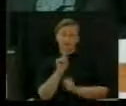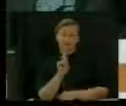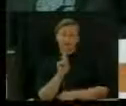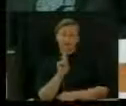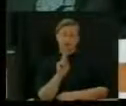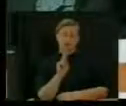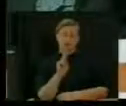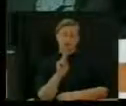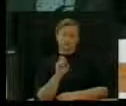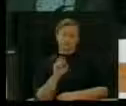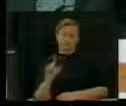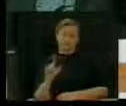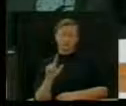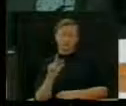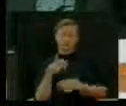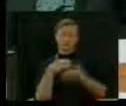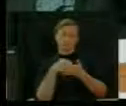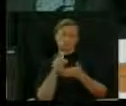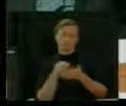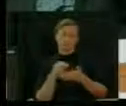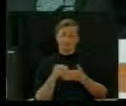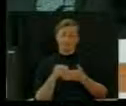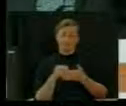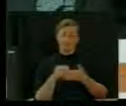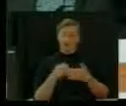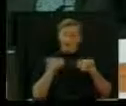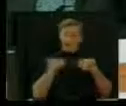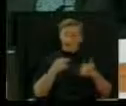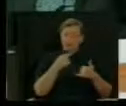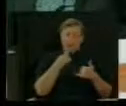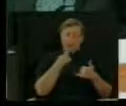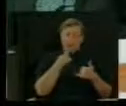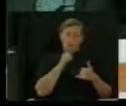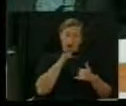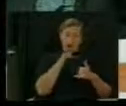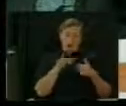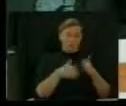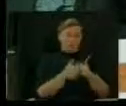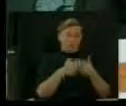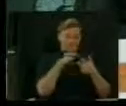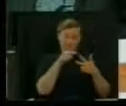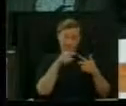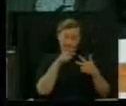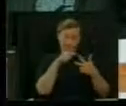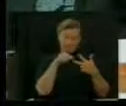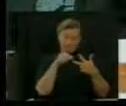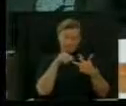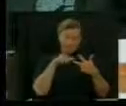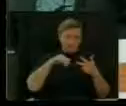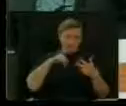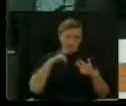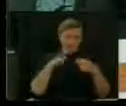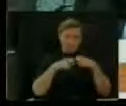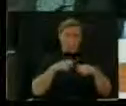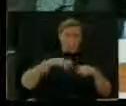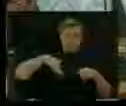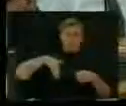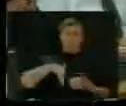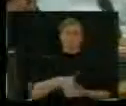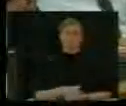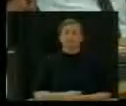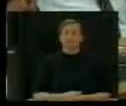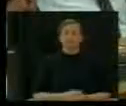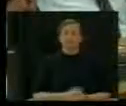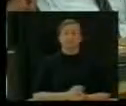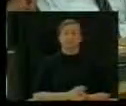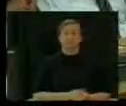standpoint. And that is only related right now to the travel expenditures. We haven't gotten, like as you say, we haven't gotten